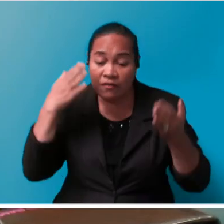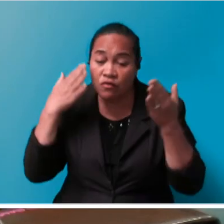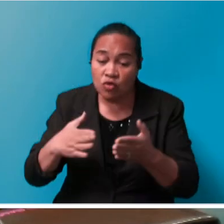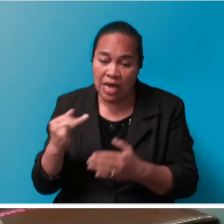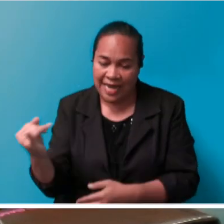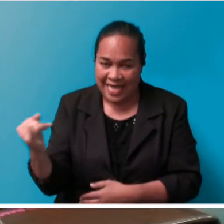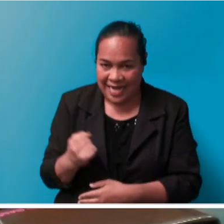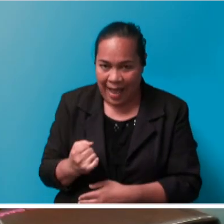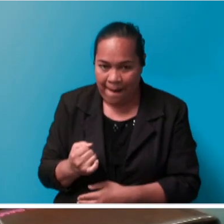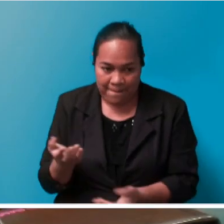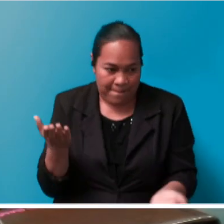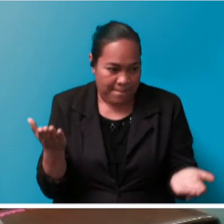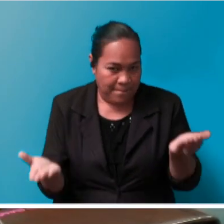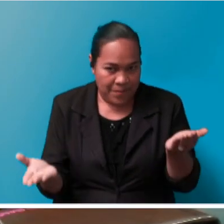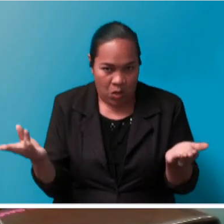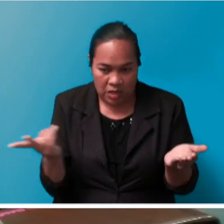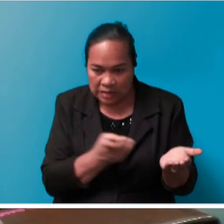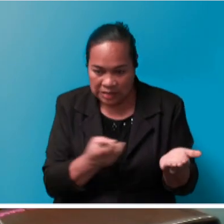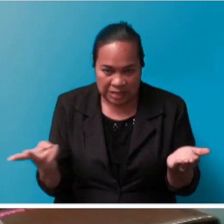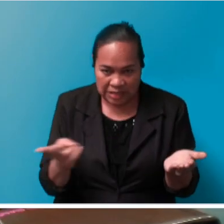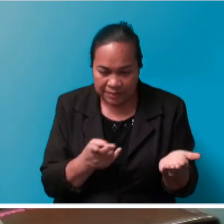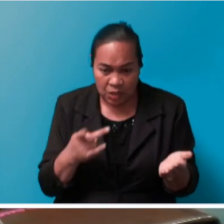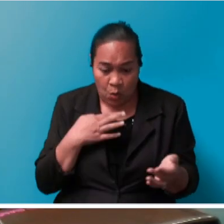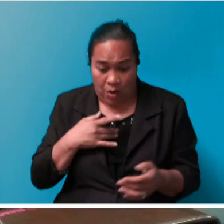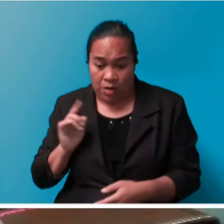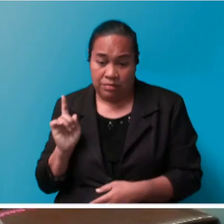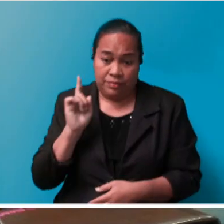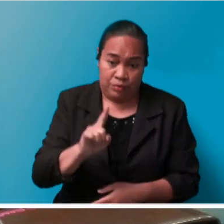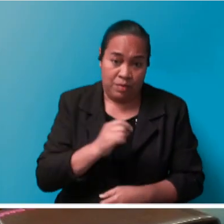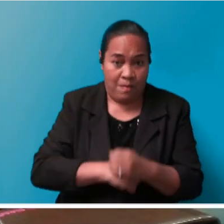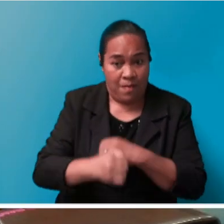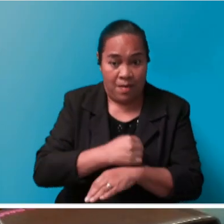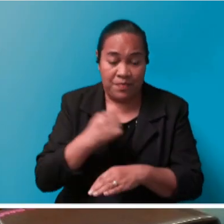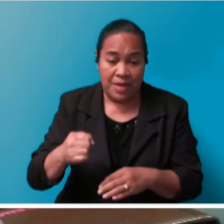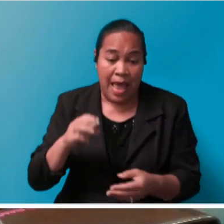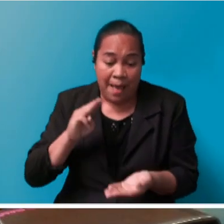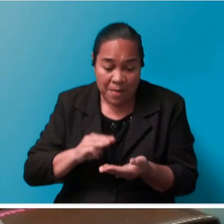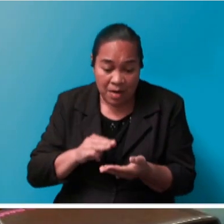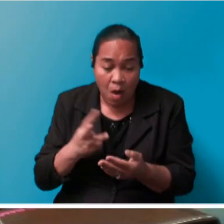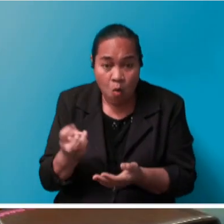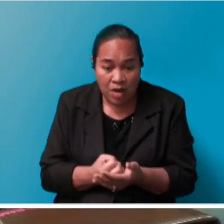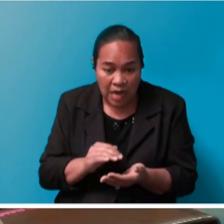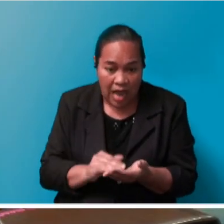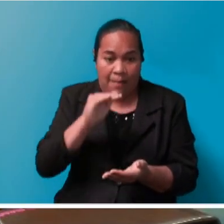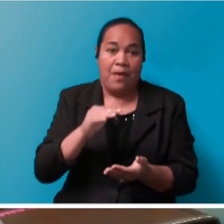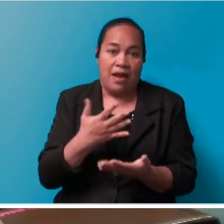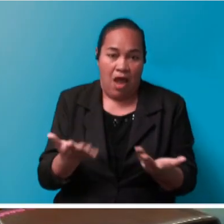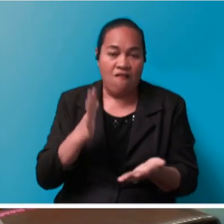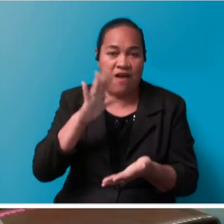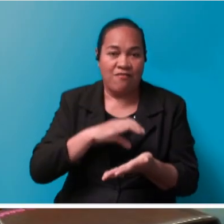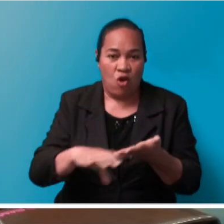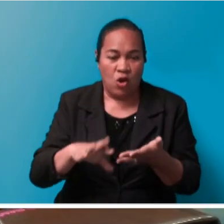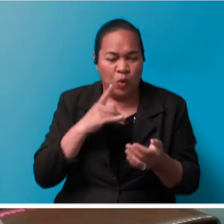side. So, since we've come into government, minimum wage has gone up from $4 to $5. In fact, we